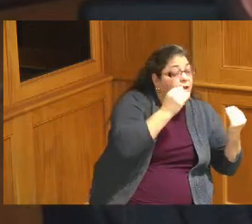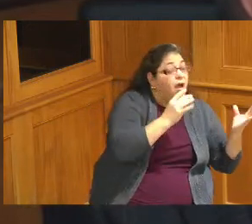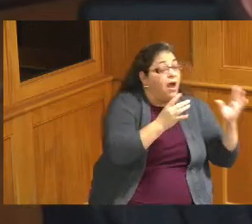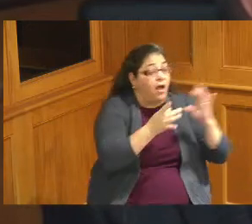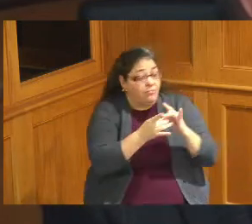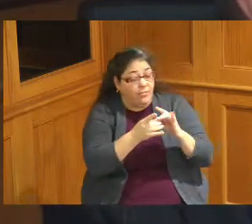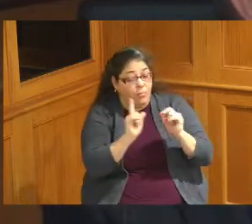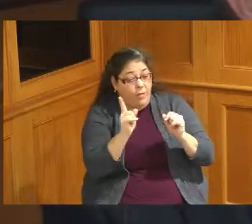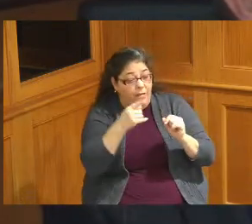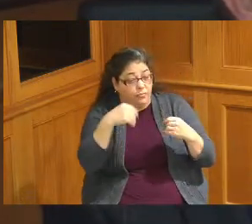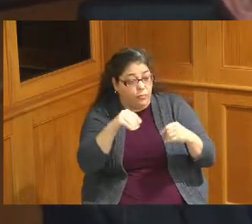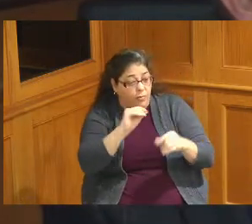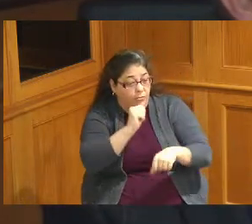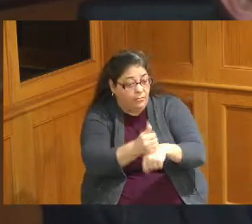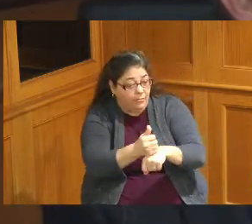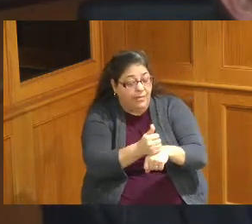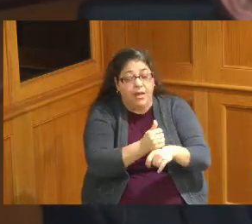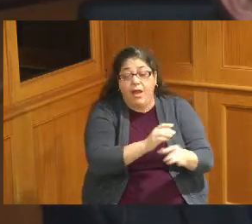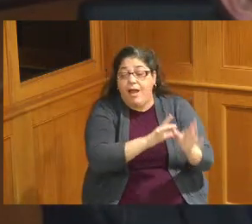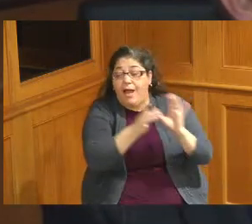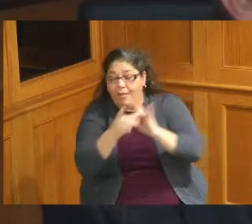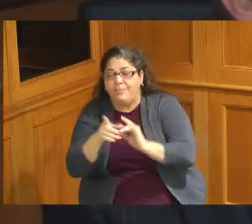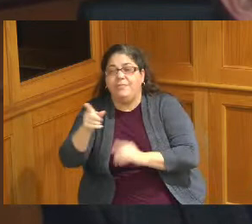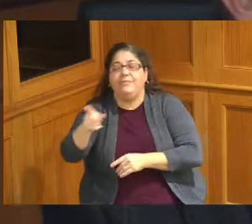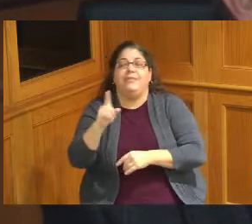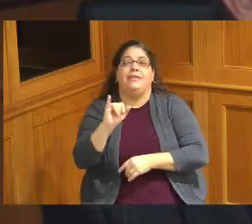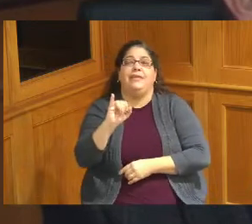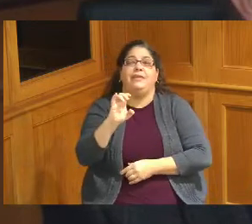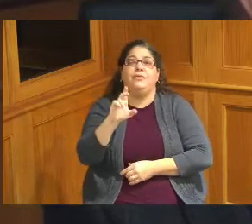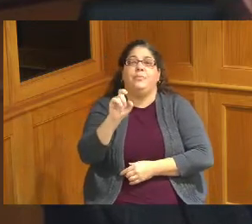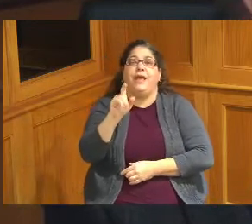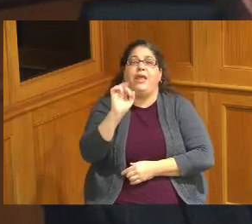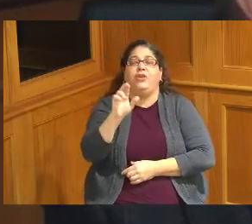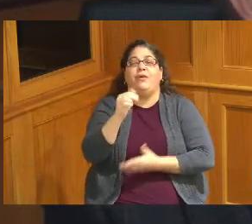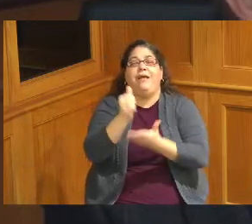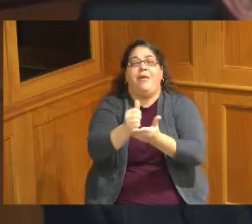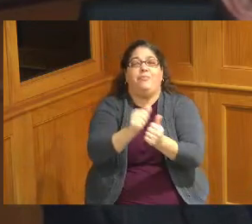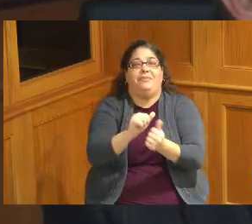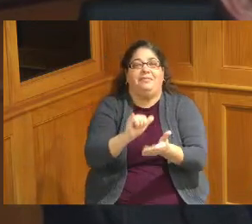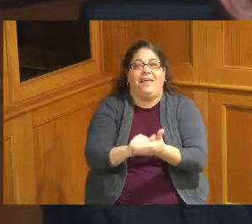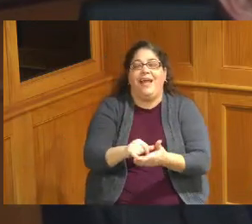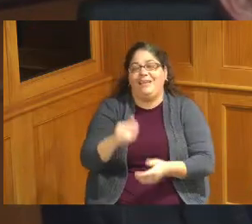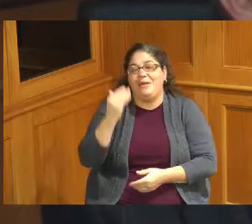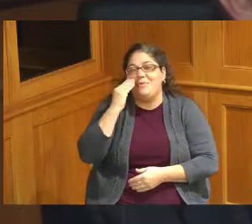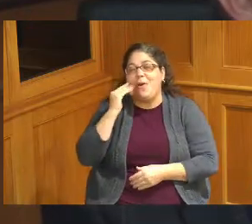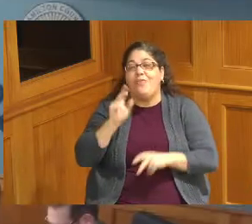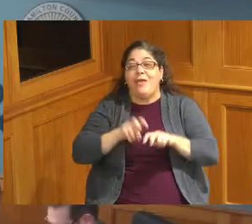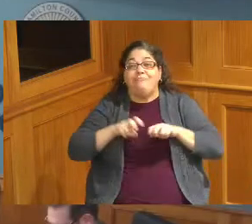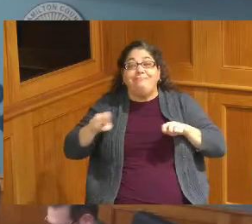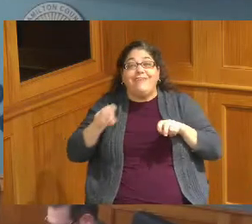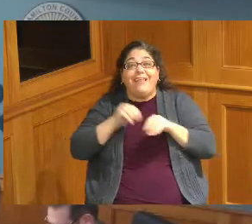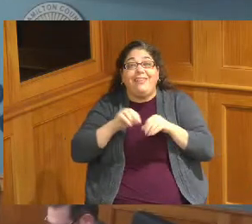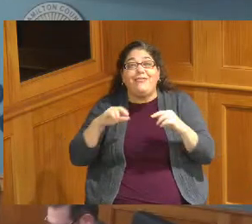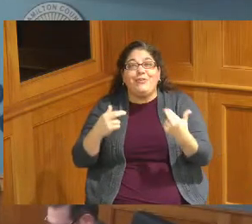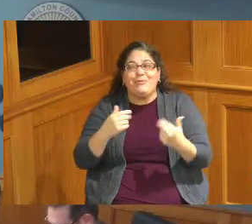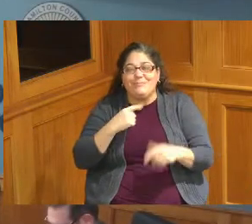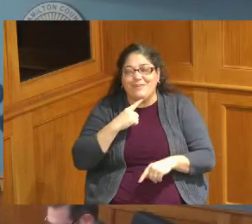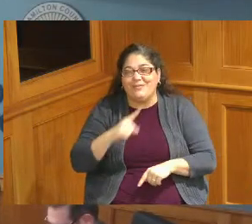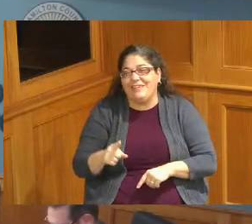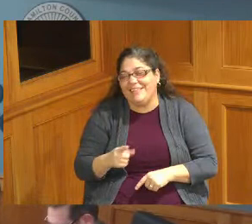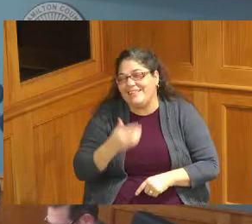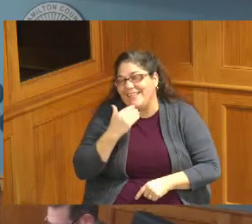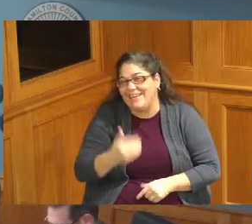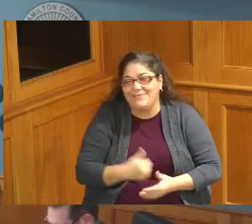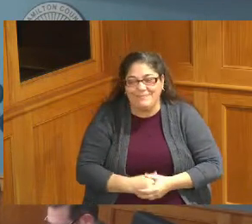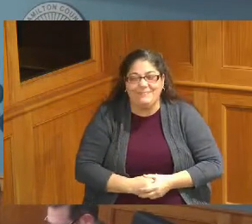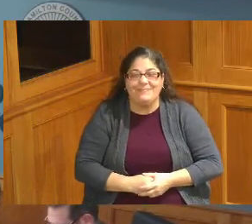I know you're way in the peanut gallery in the room, but thank you for that. So I really don't have any other questions. Thank you. Thank you. Commissioner